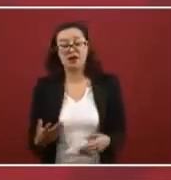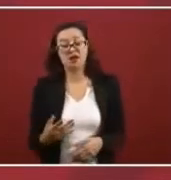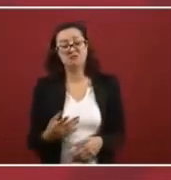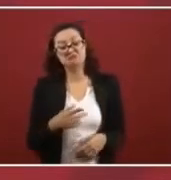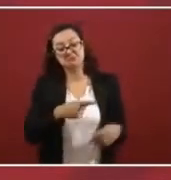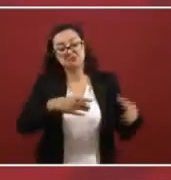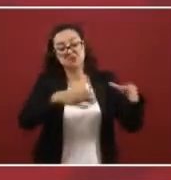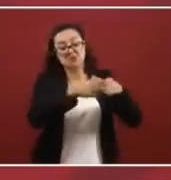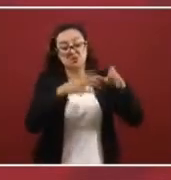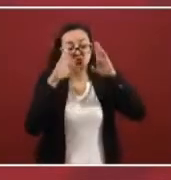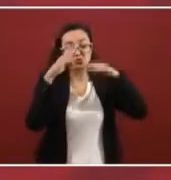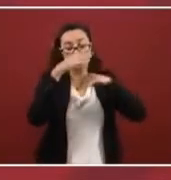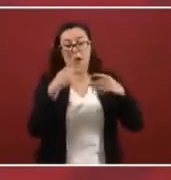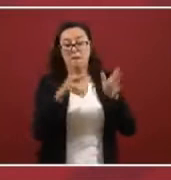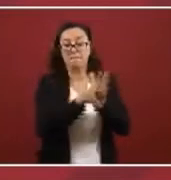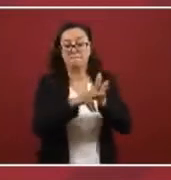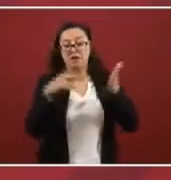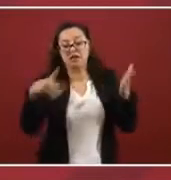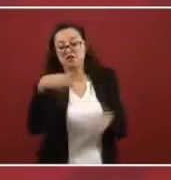of the conservatives,